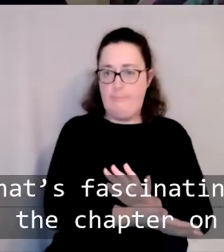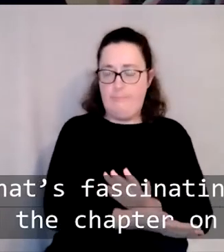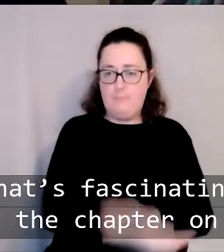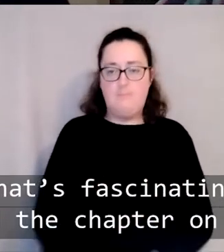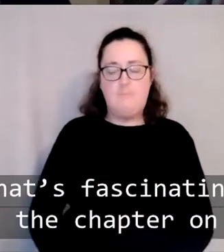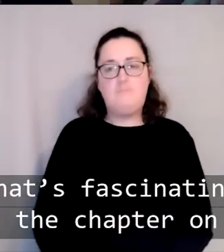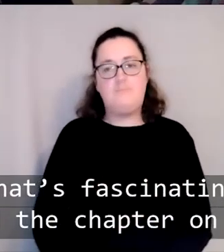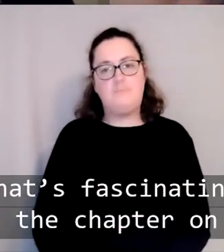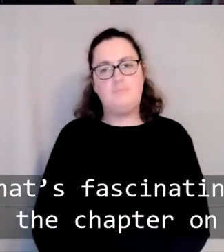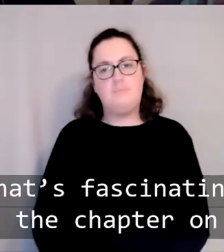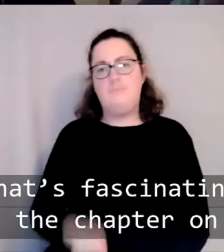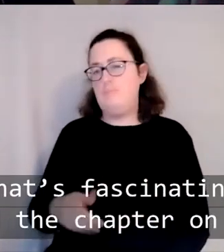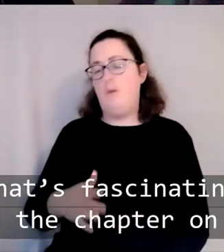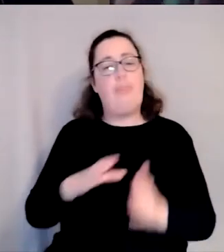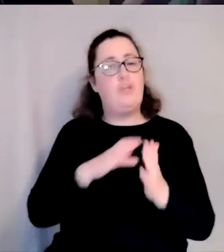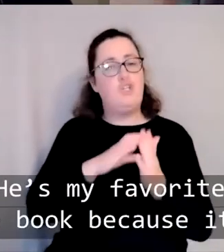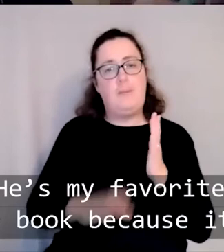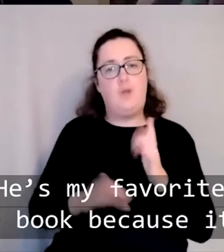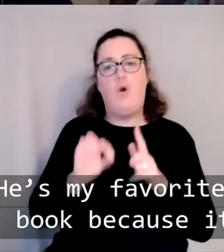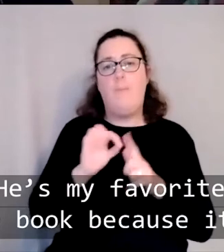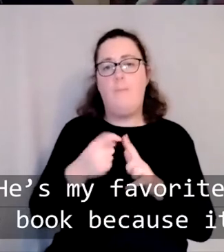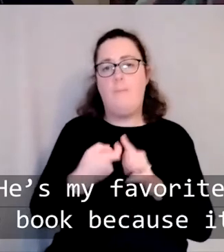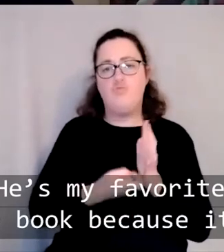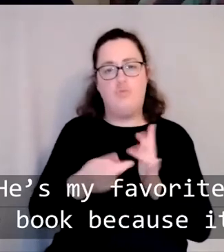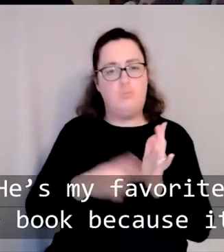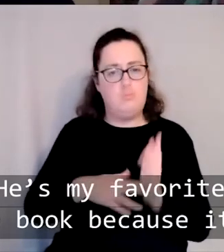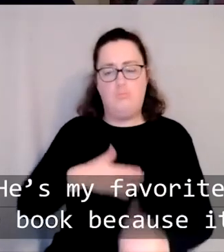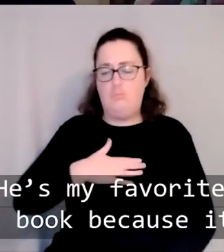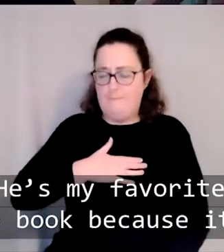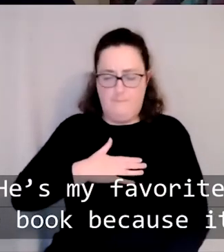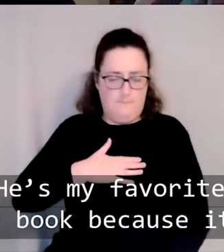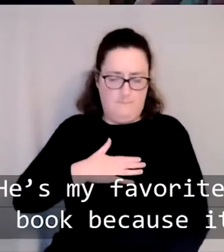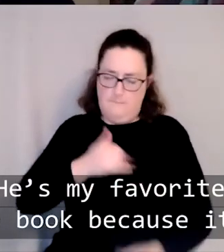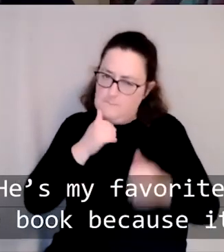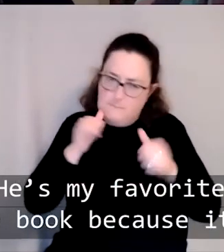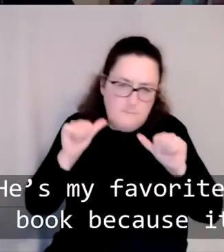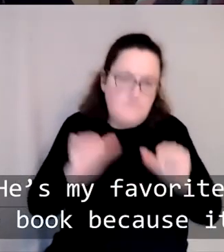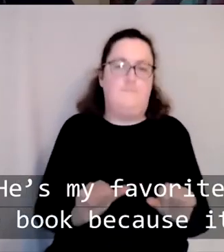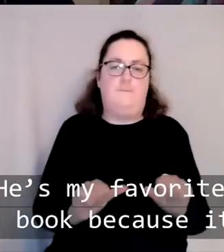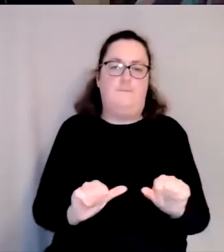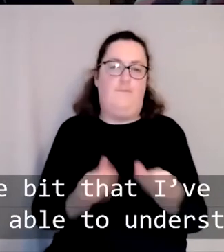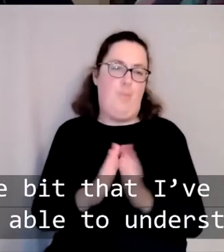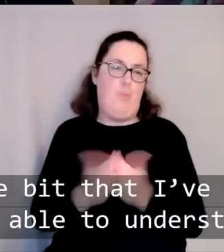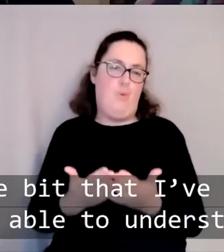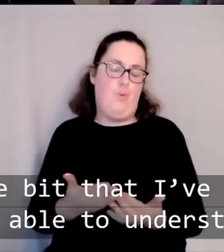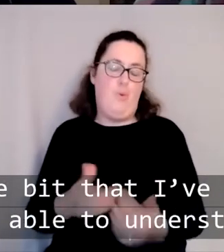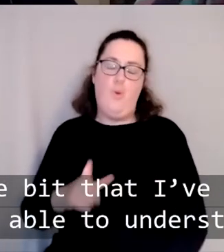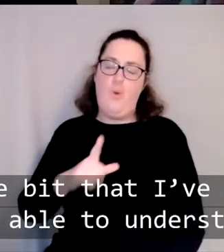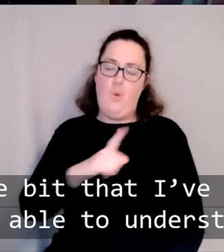What's fascinating, I love the chapter on Perón. I think it's my favorite in the book because it kind of gets to